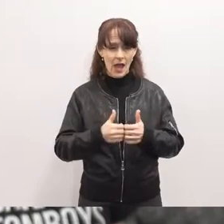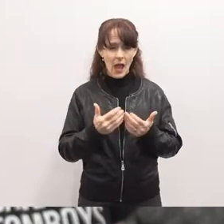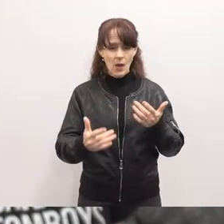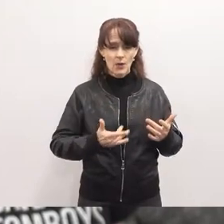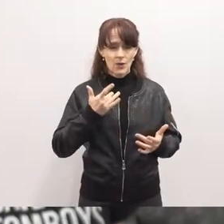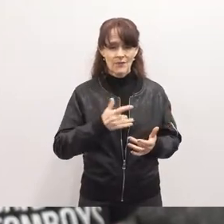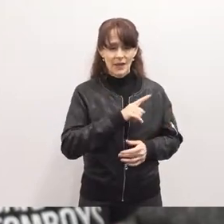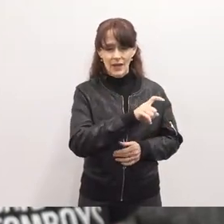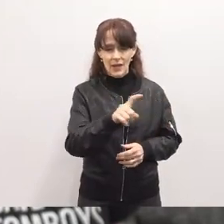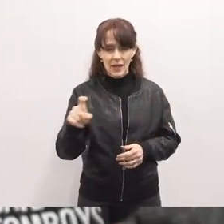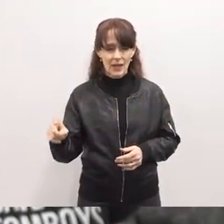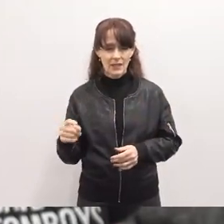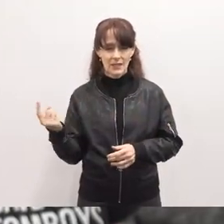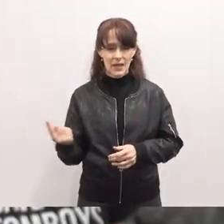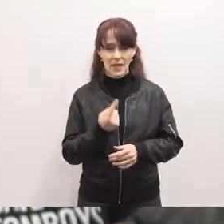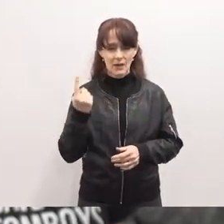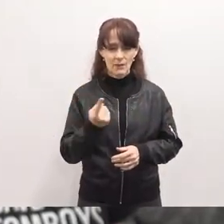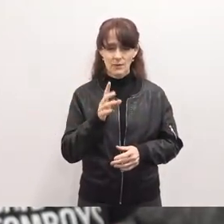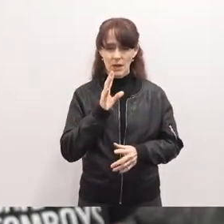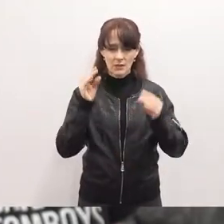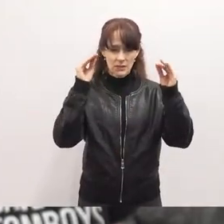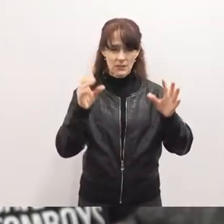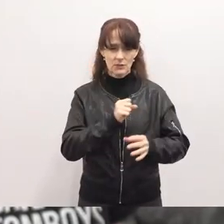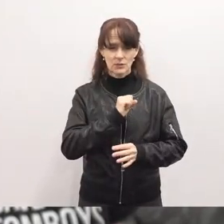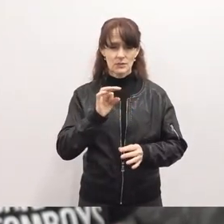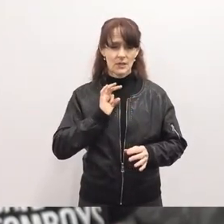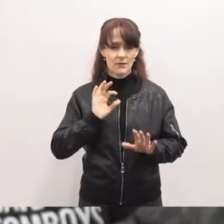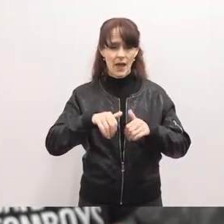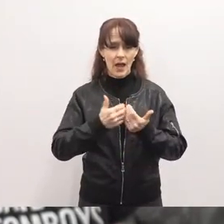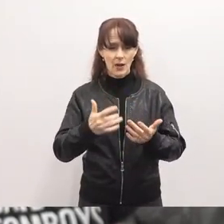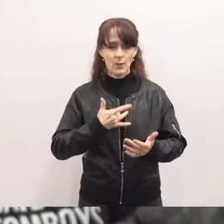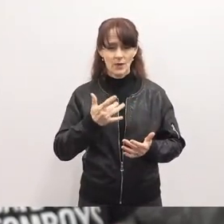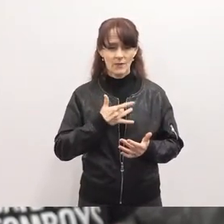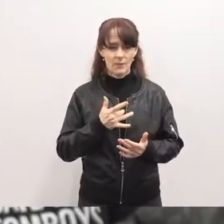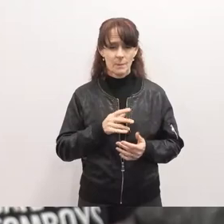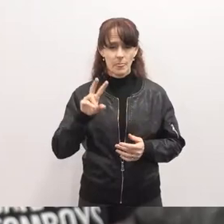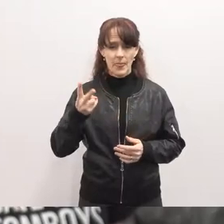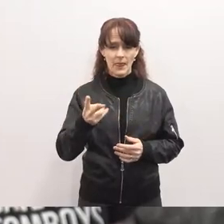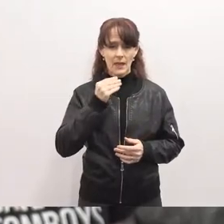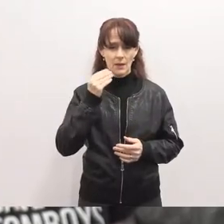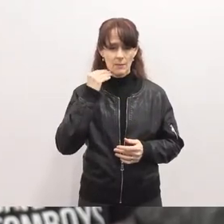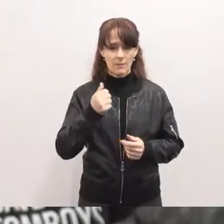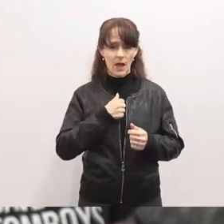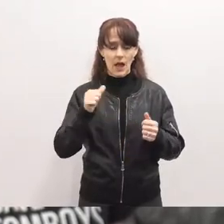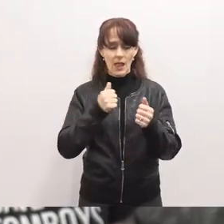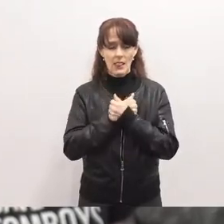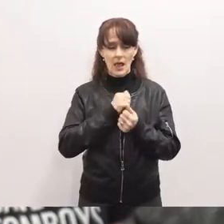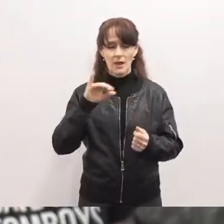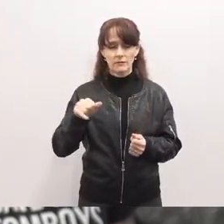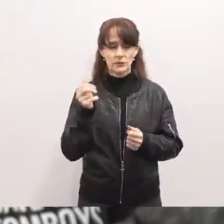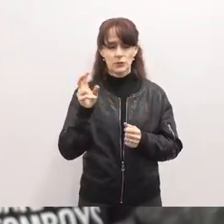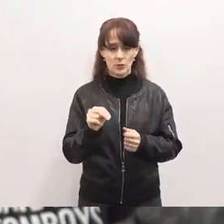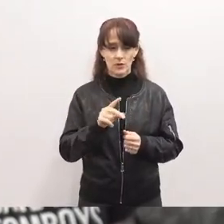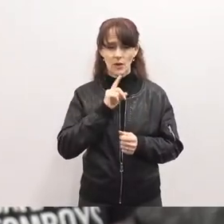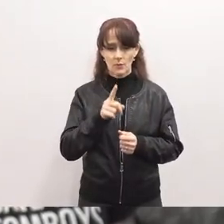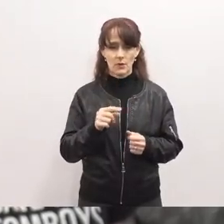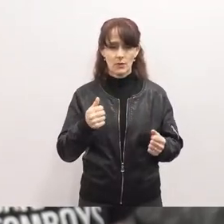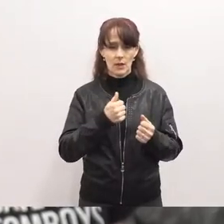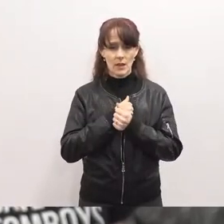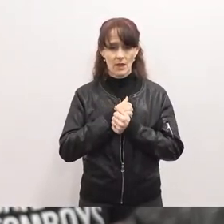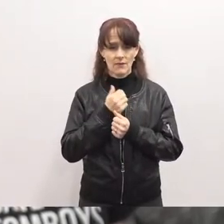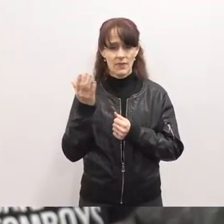feel? Did anybody talk to teachers or staff? How do we feel? This is our second home. I love Jordan. I really, really